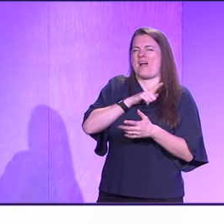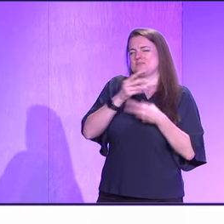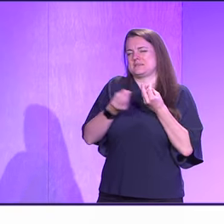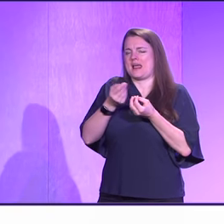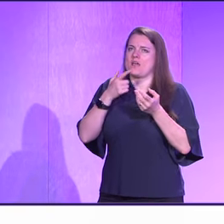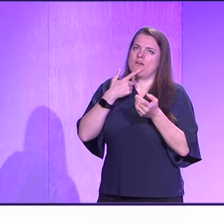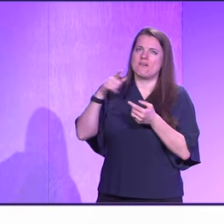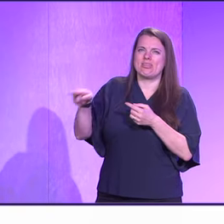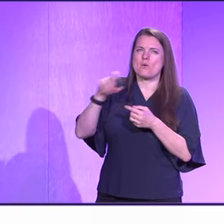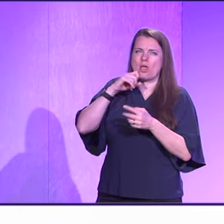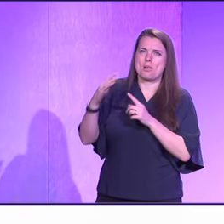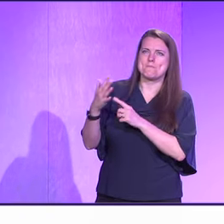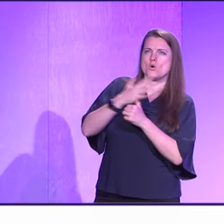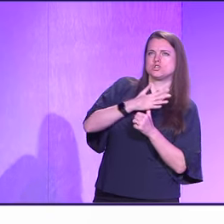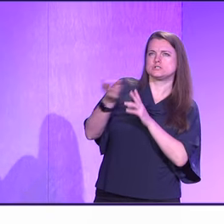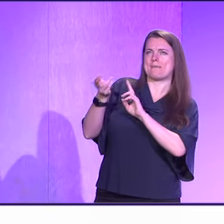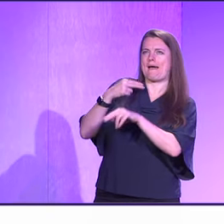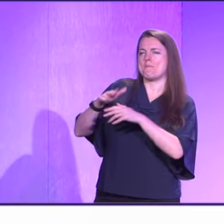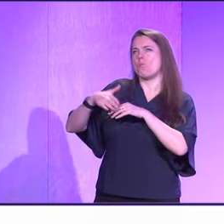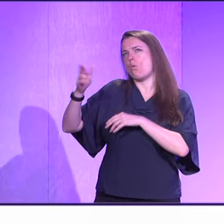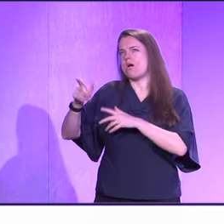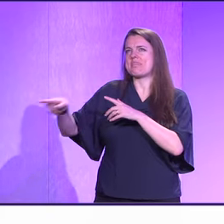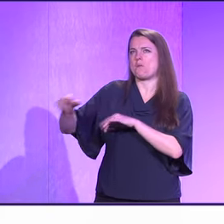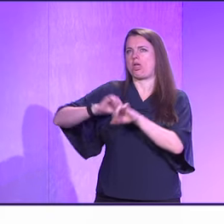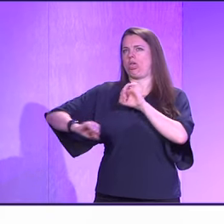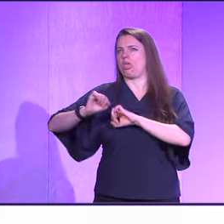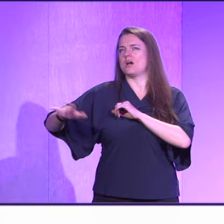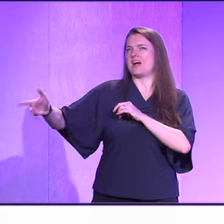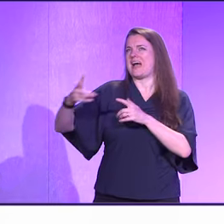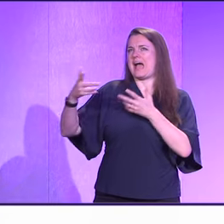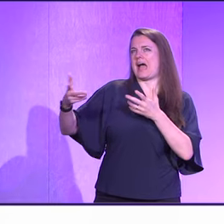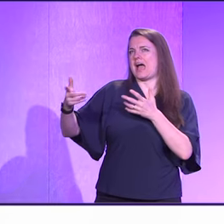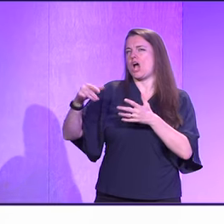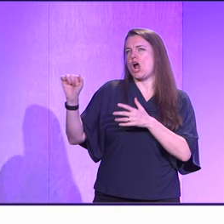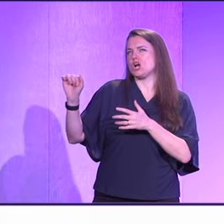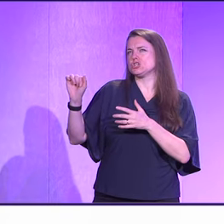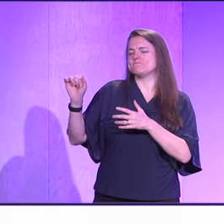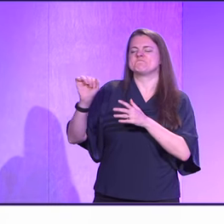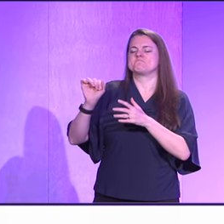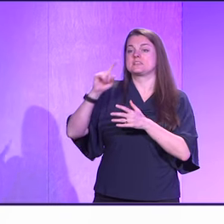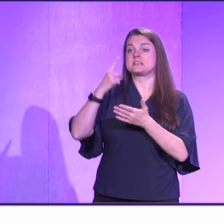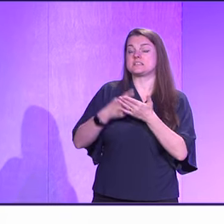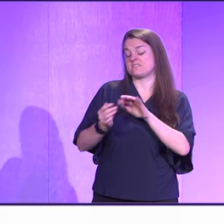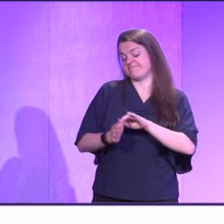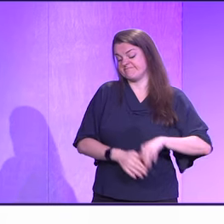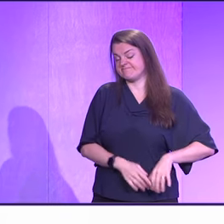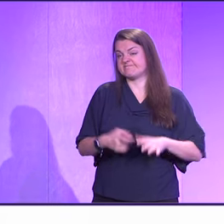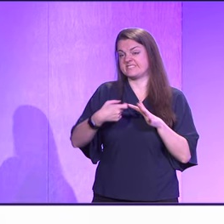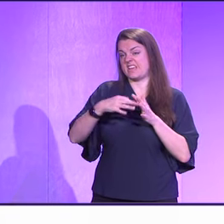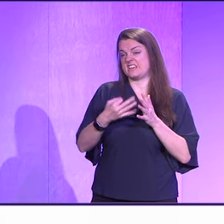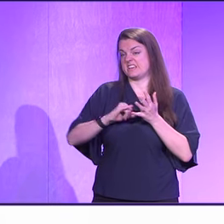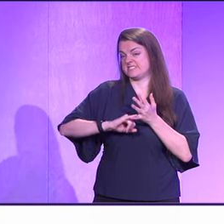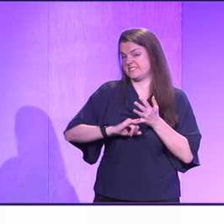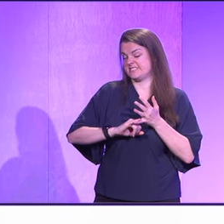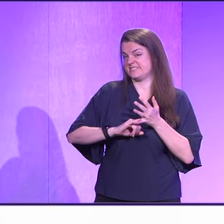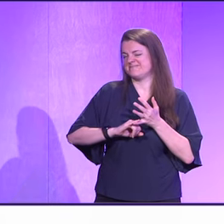easier, but actually for the organization, that was not the right choice. So that was my biggest failure there, I think. I probably would have went with another tool